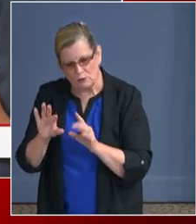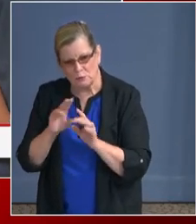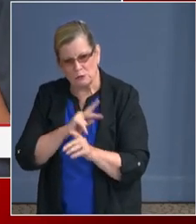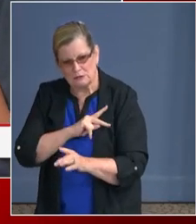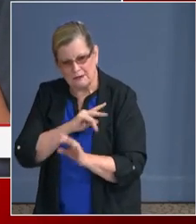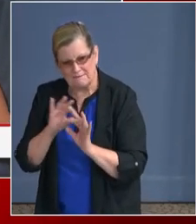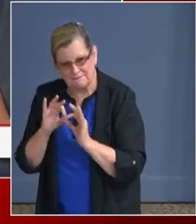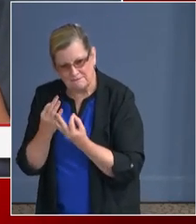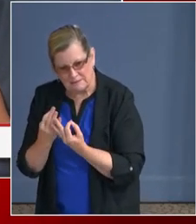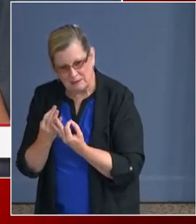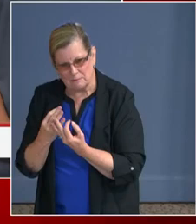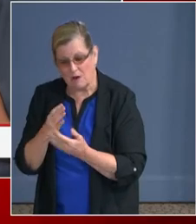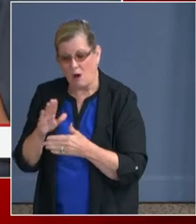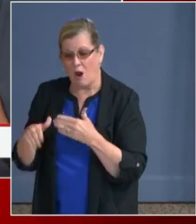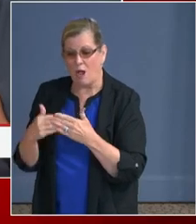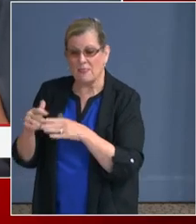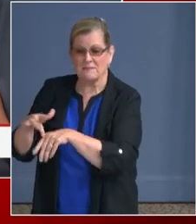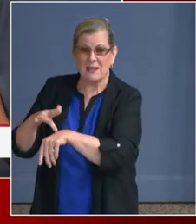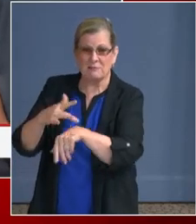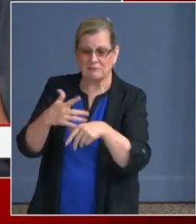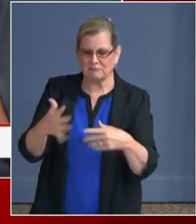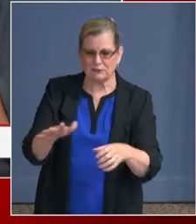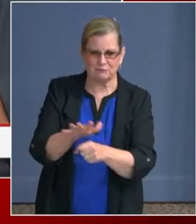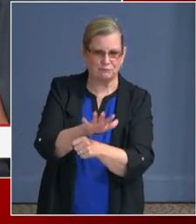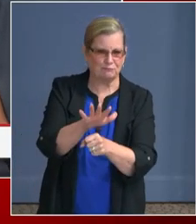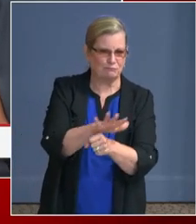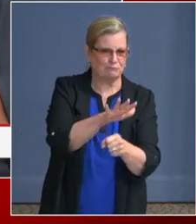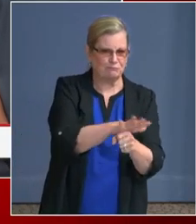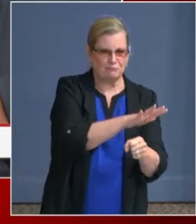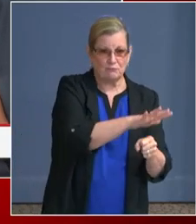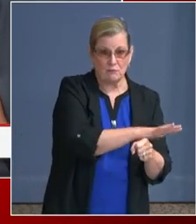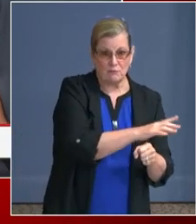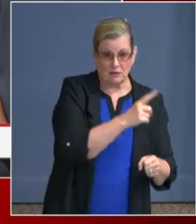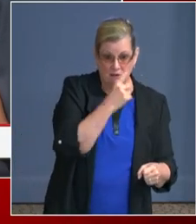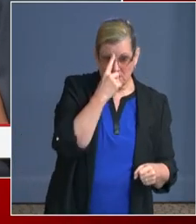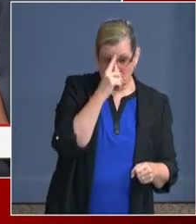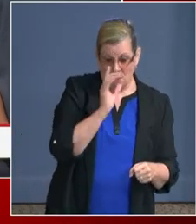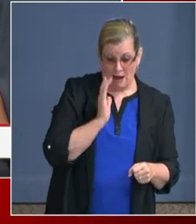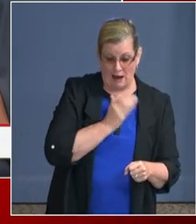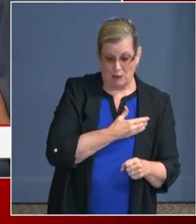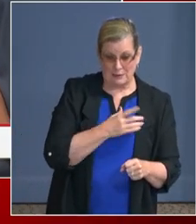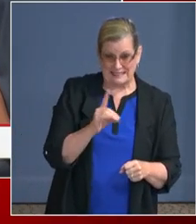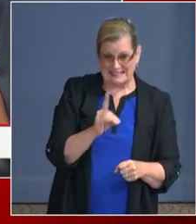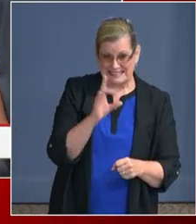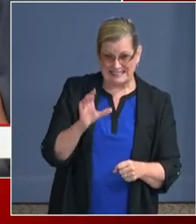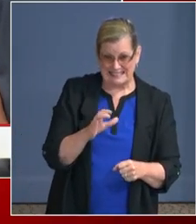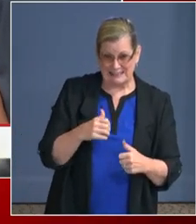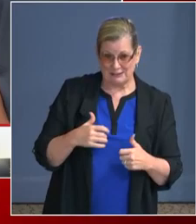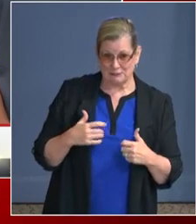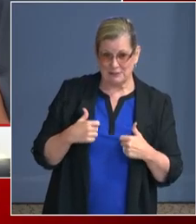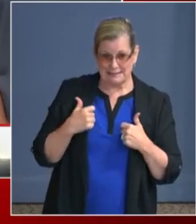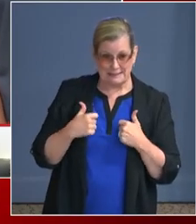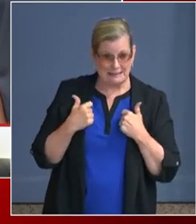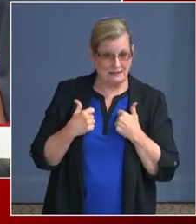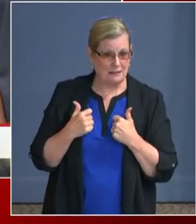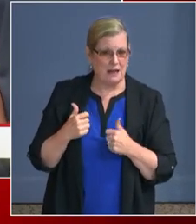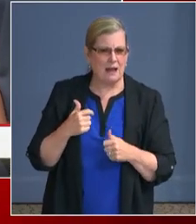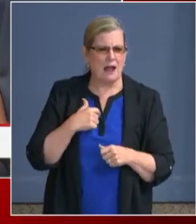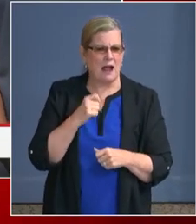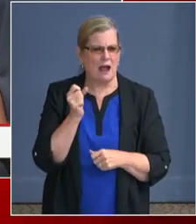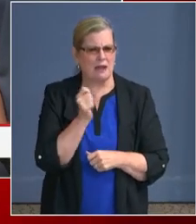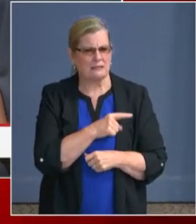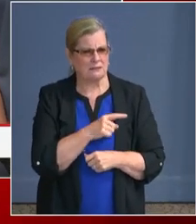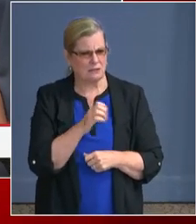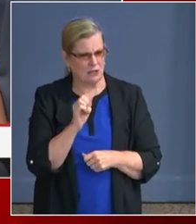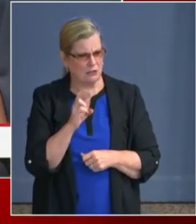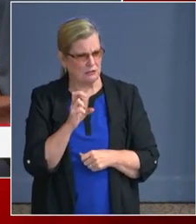been filled, and when we have more slots, we will make that announcement, but I'll ask Chris to confirm the